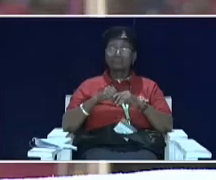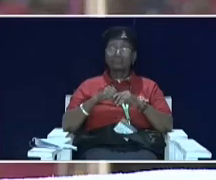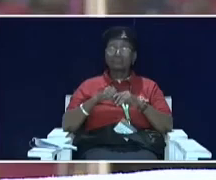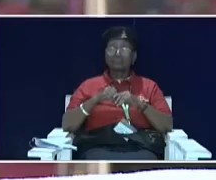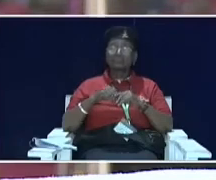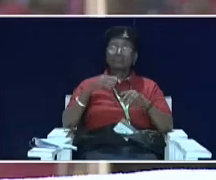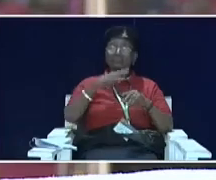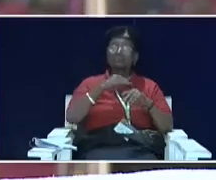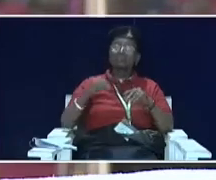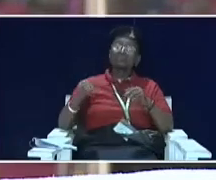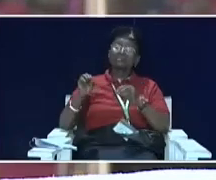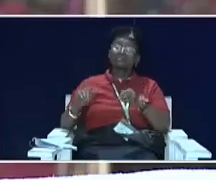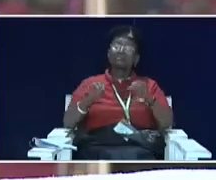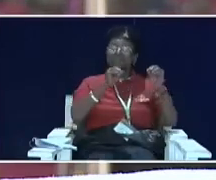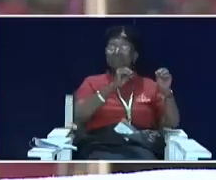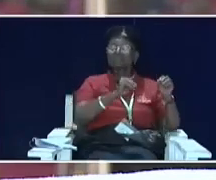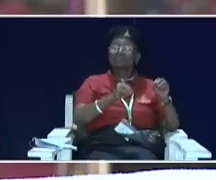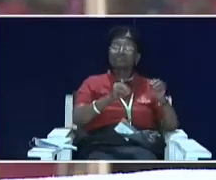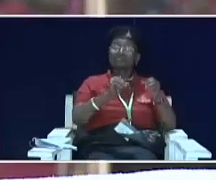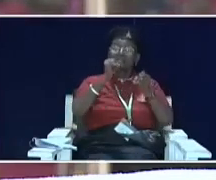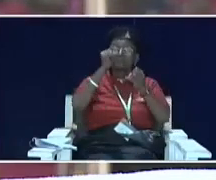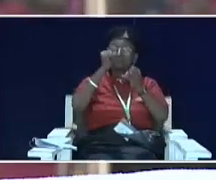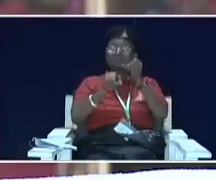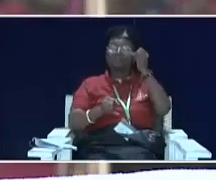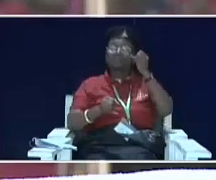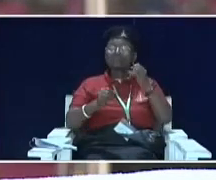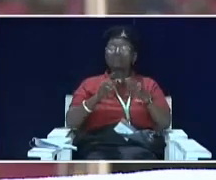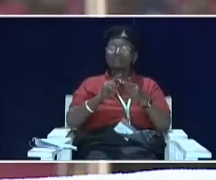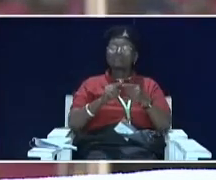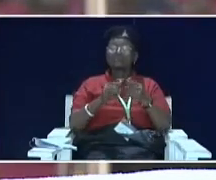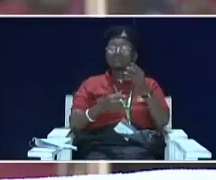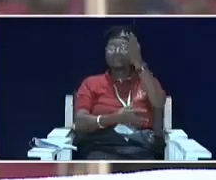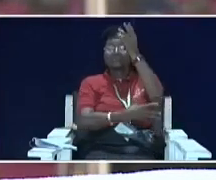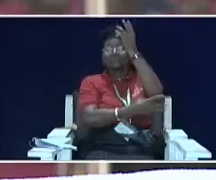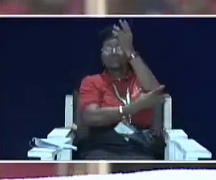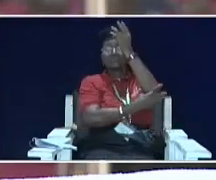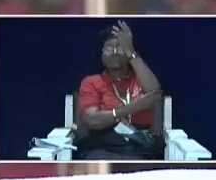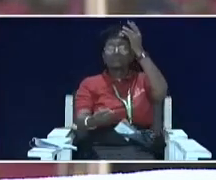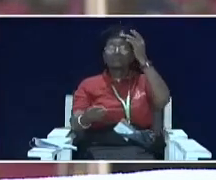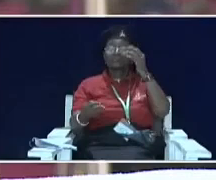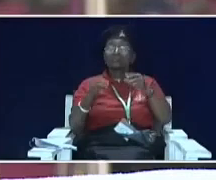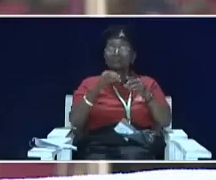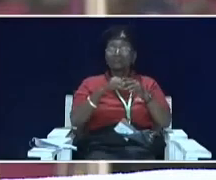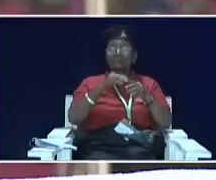And put an end to poverty in my family forever.